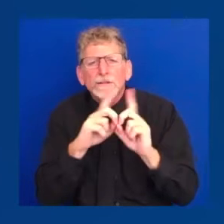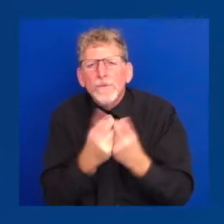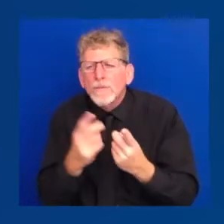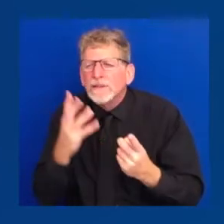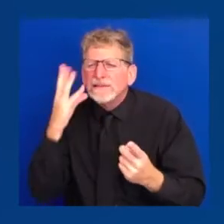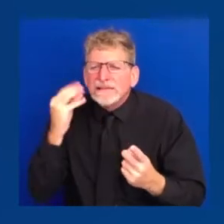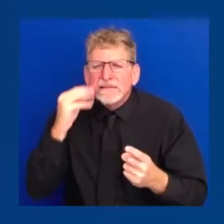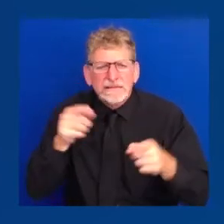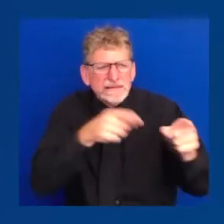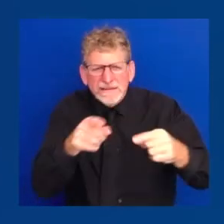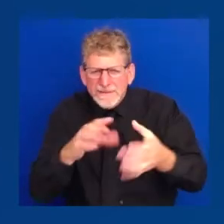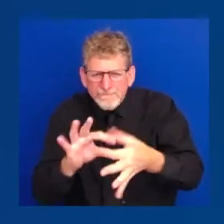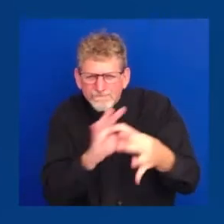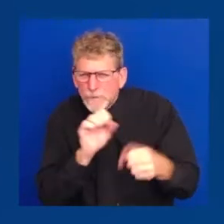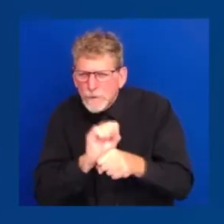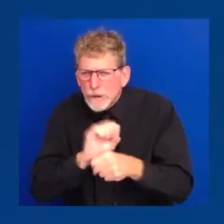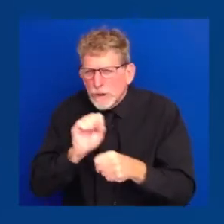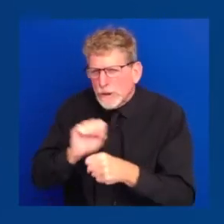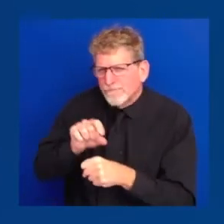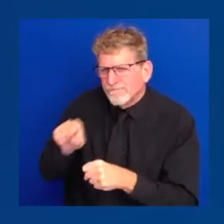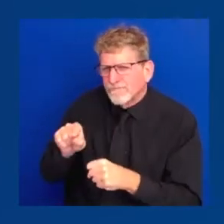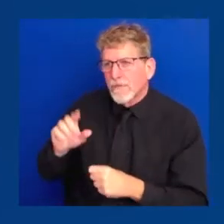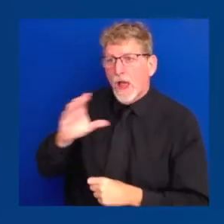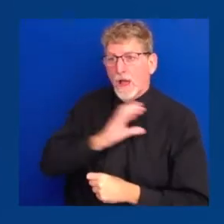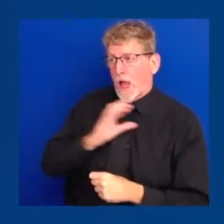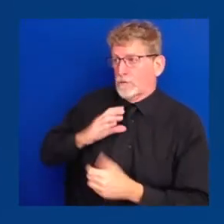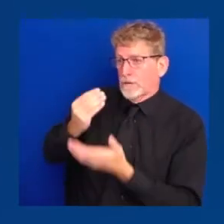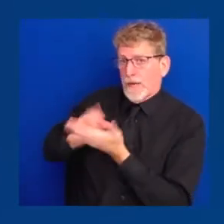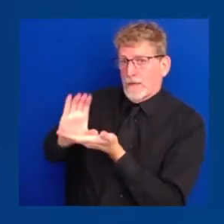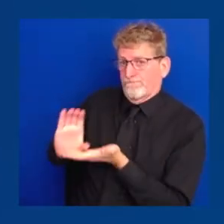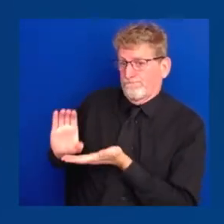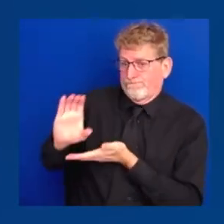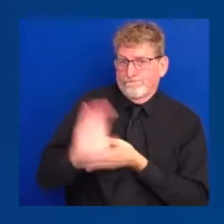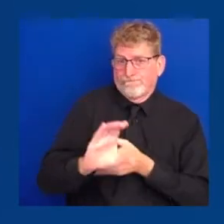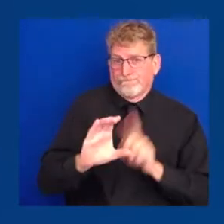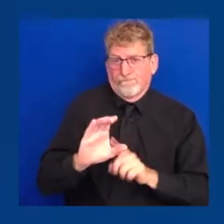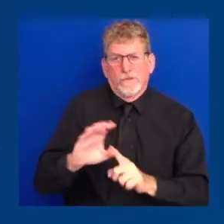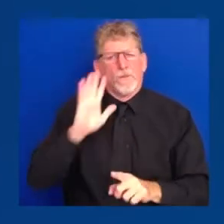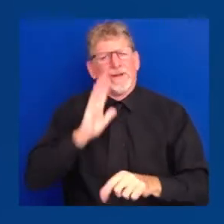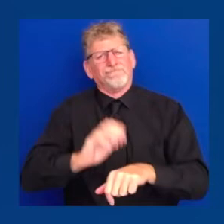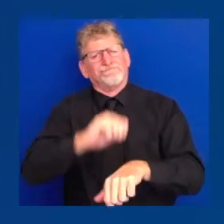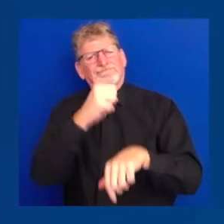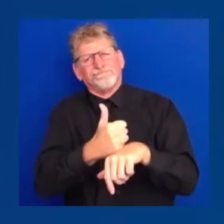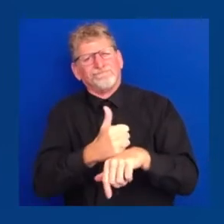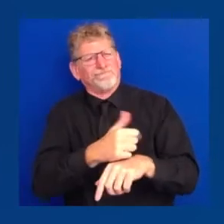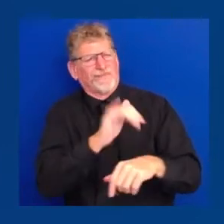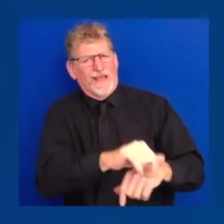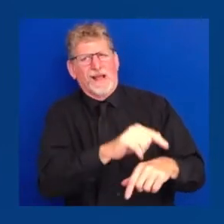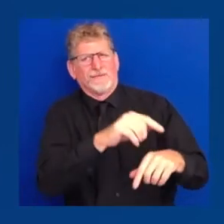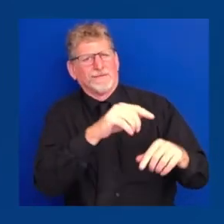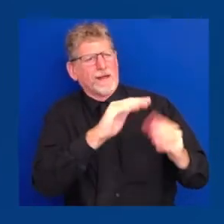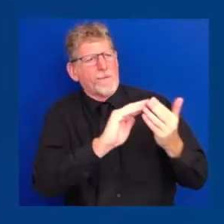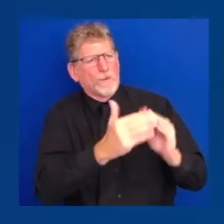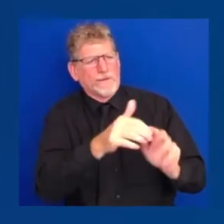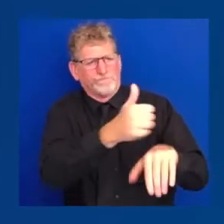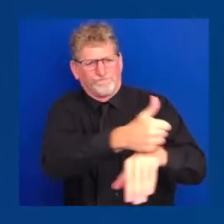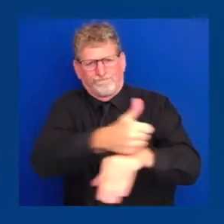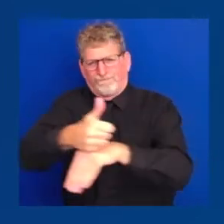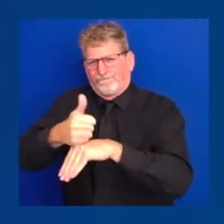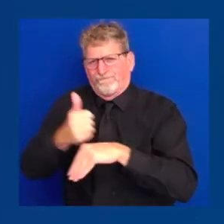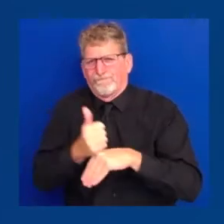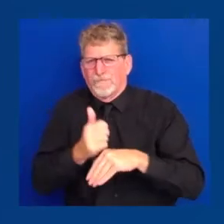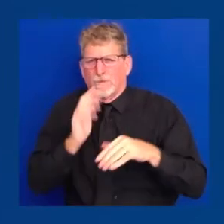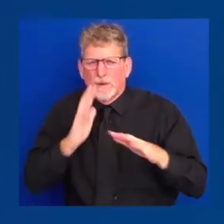new centers of excellence in communities across the country to provide high-quality care to individuals experiencing long COVID and